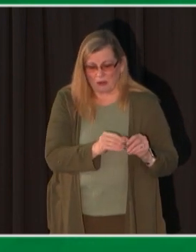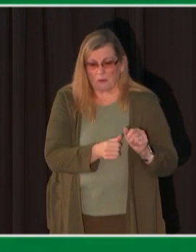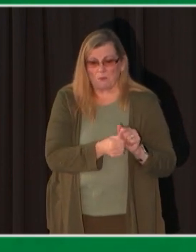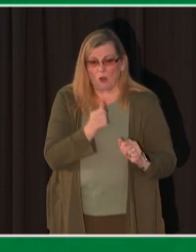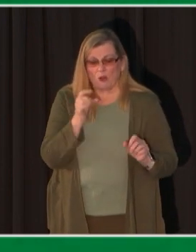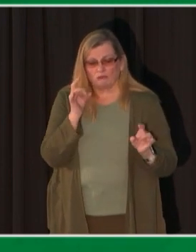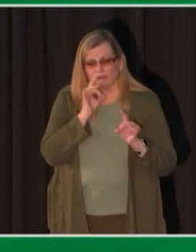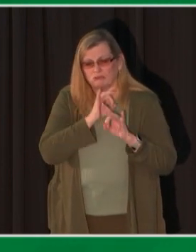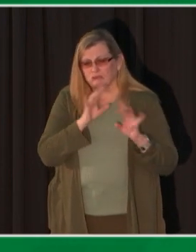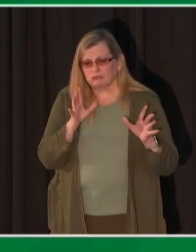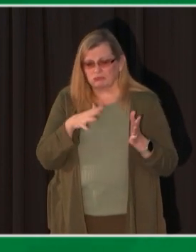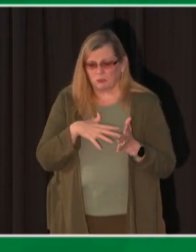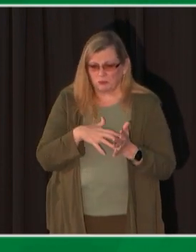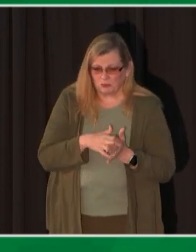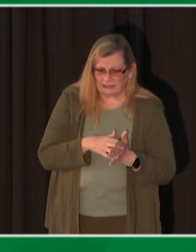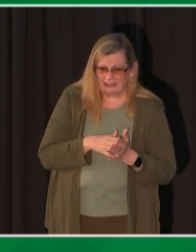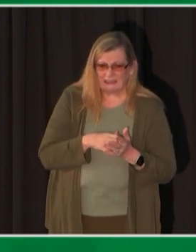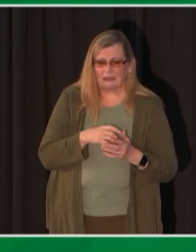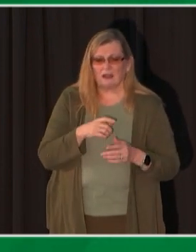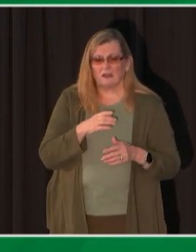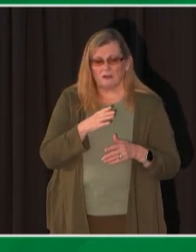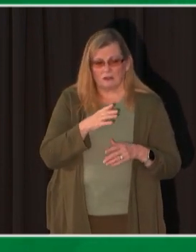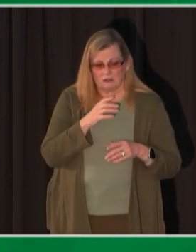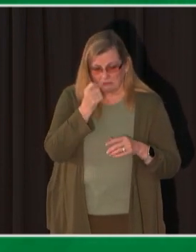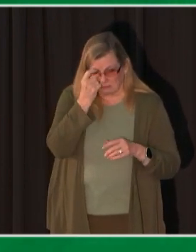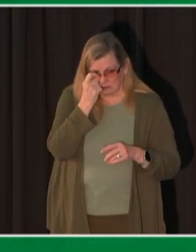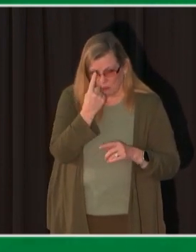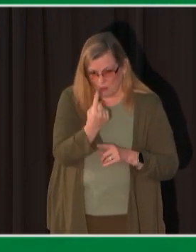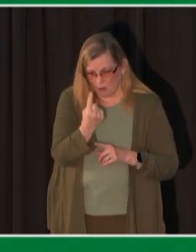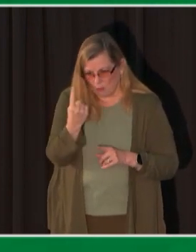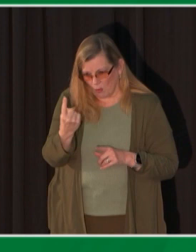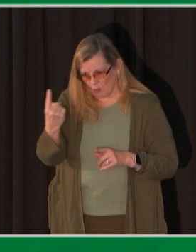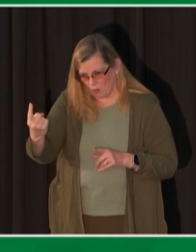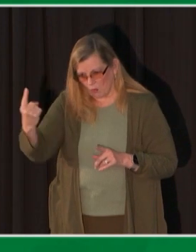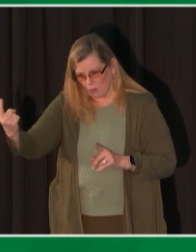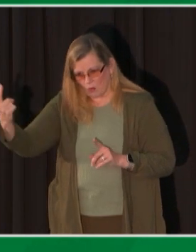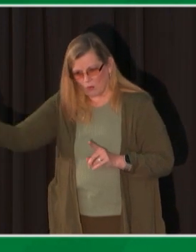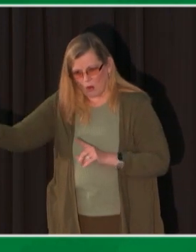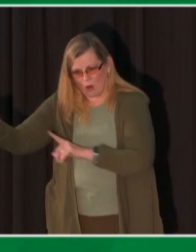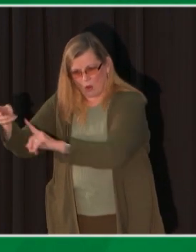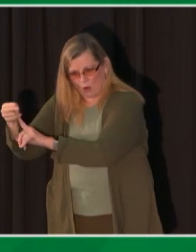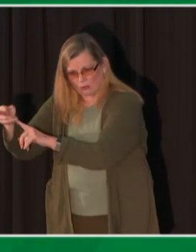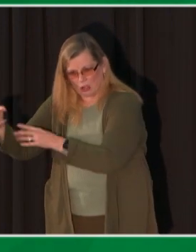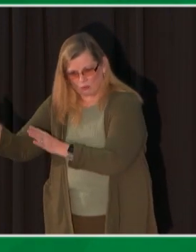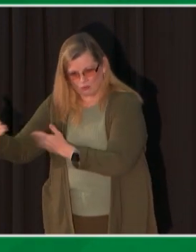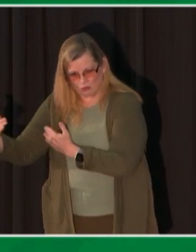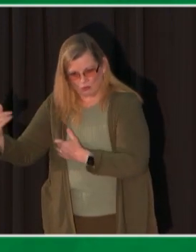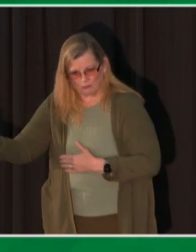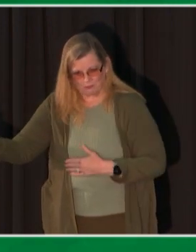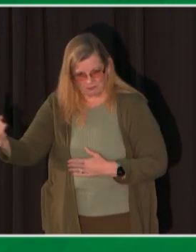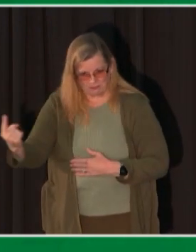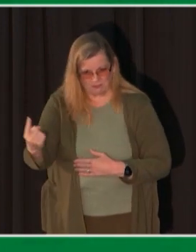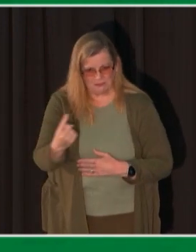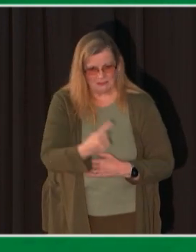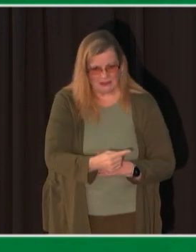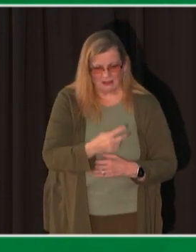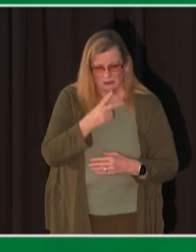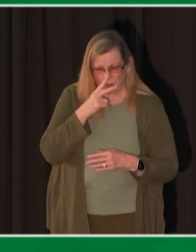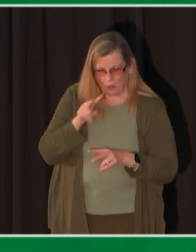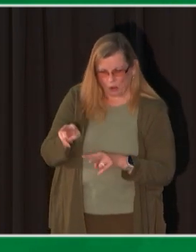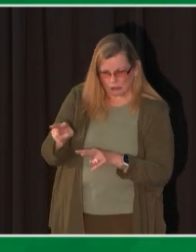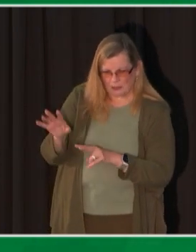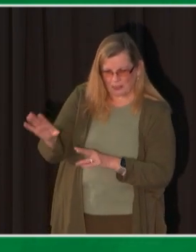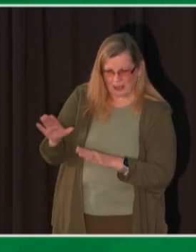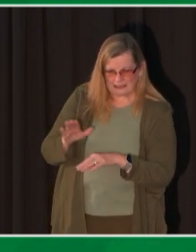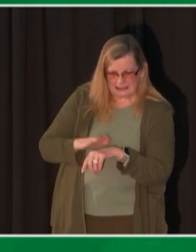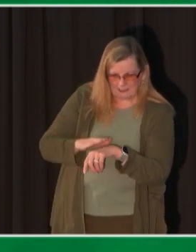rooms. And then we have been removing folks when they start to show symptoms or may become symptomatic. We're